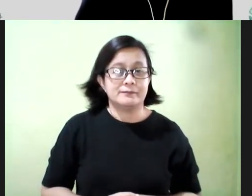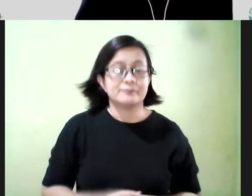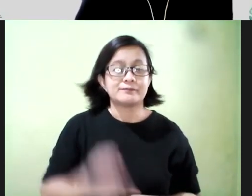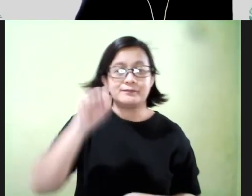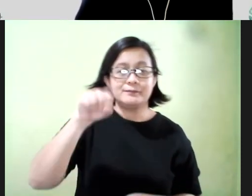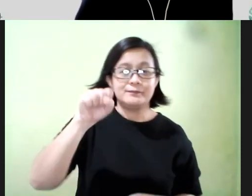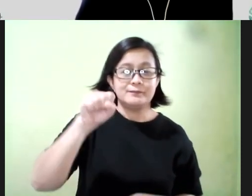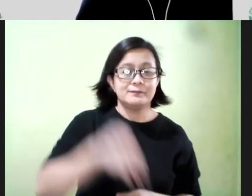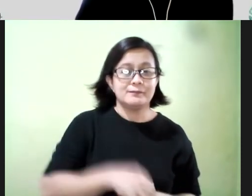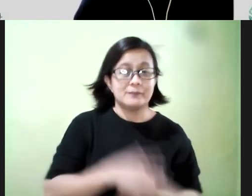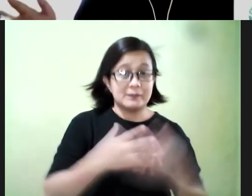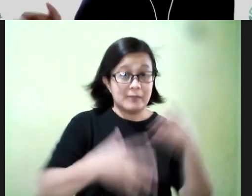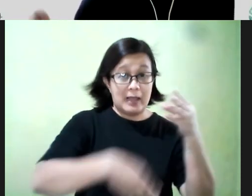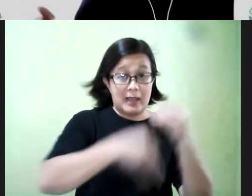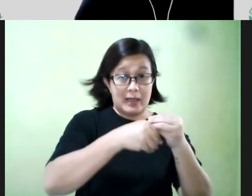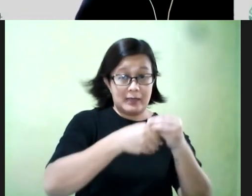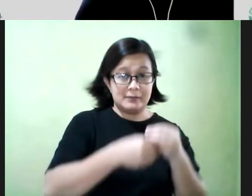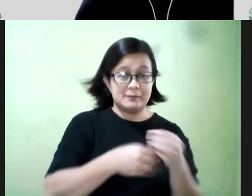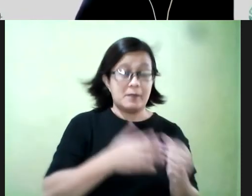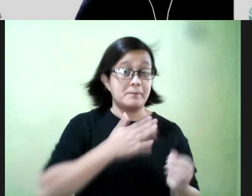just to add on that as well, during